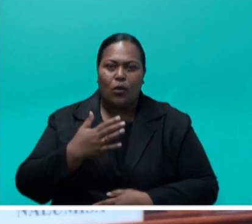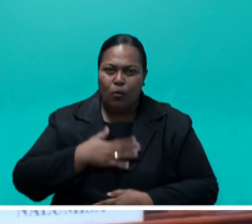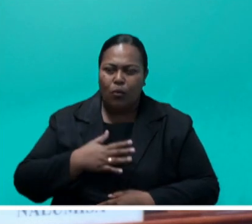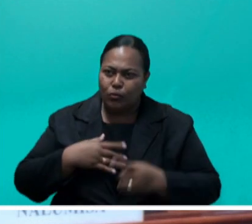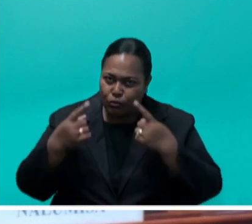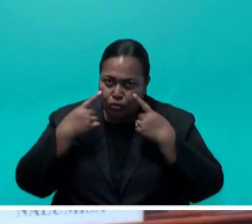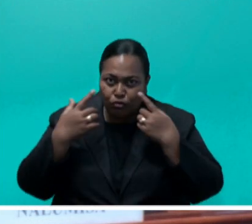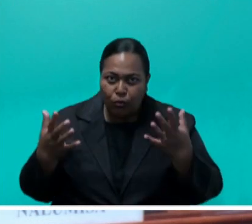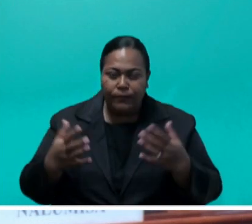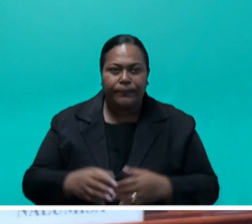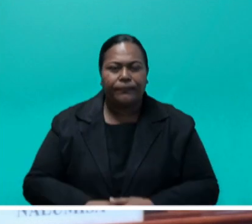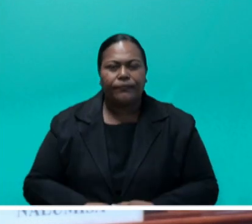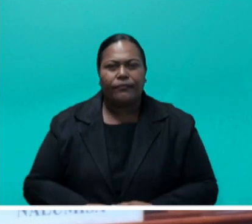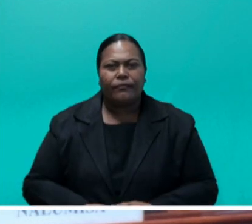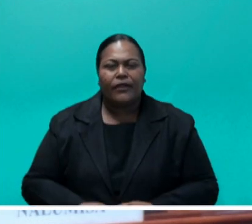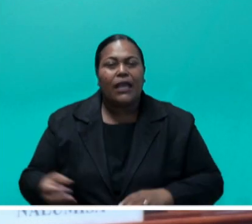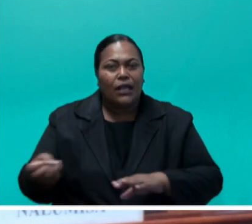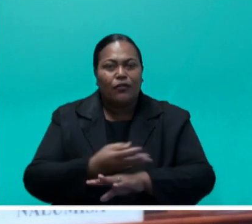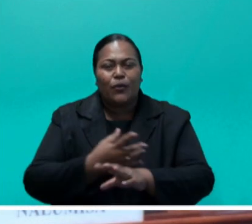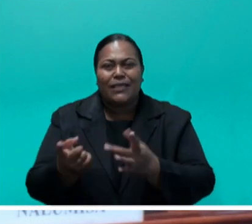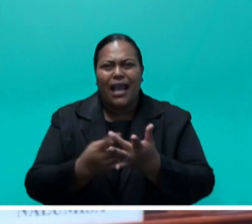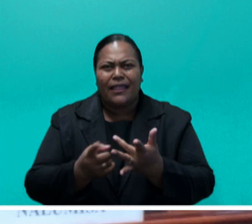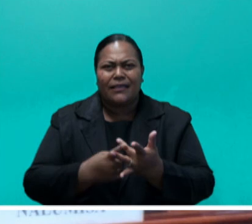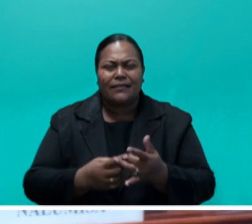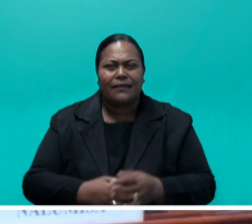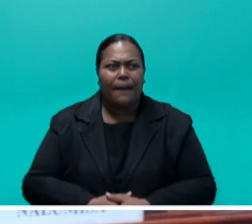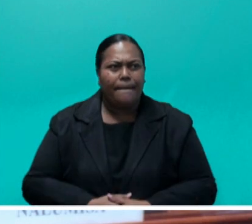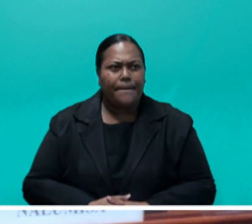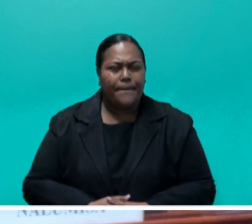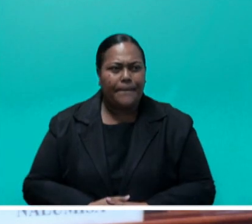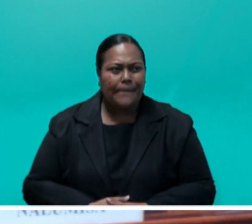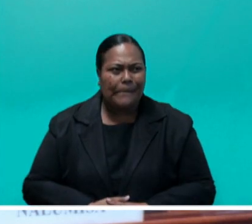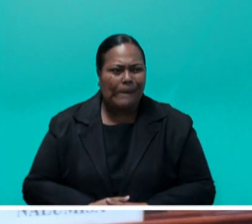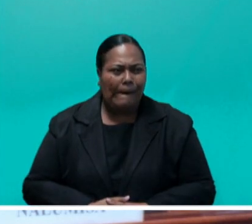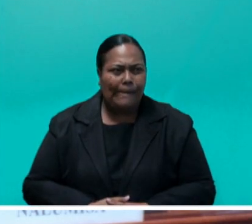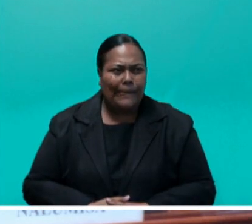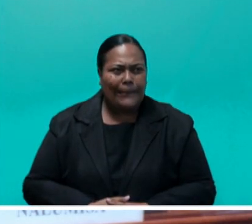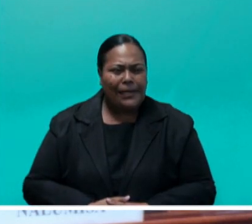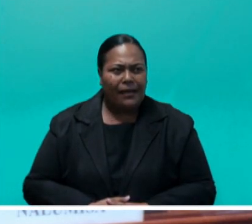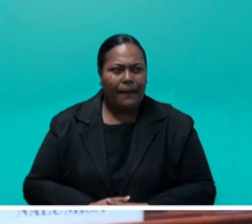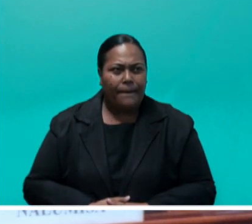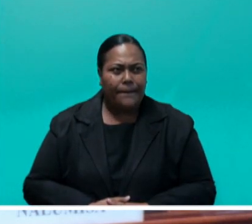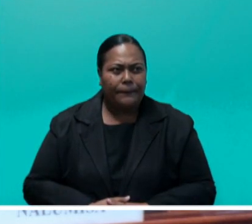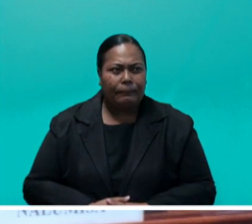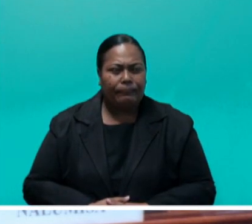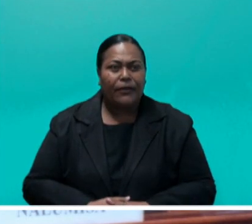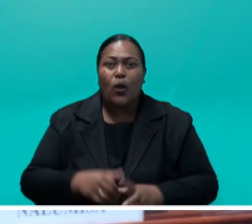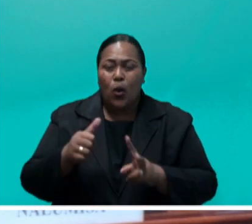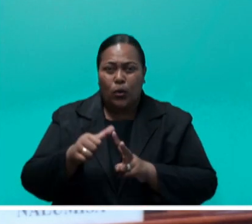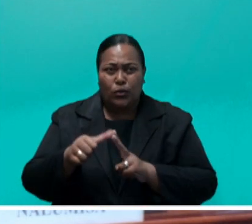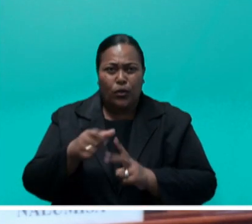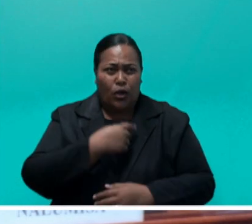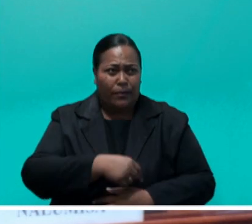served, inspiring others to follow in their footsteps. Moreover, their